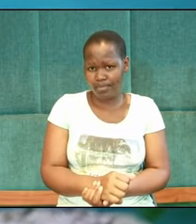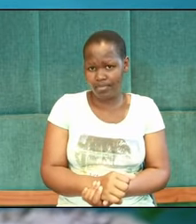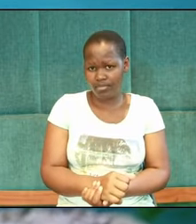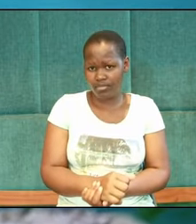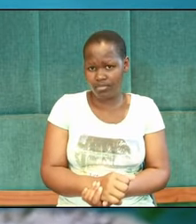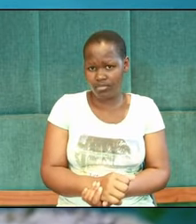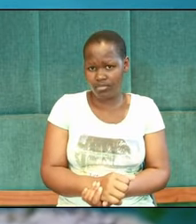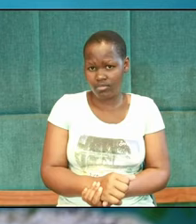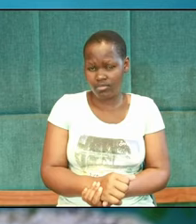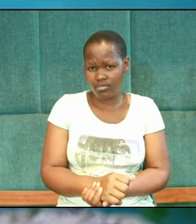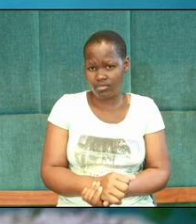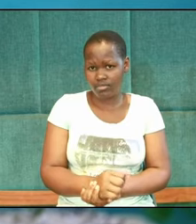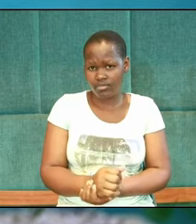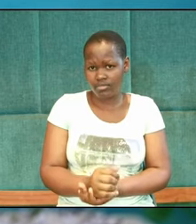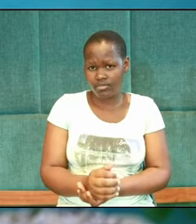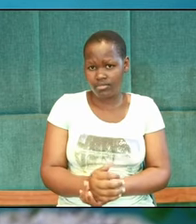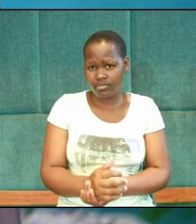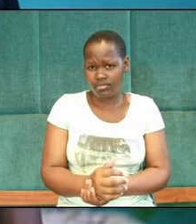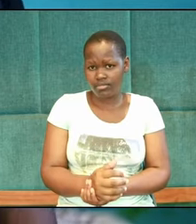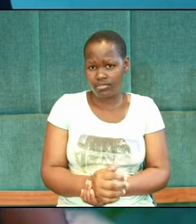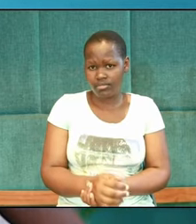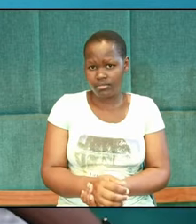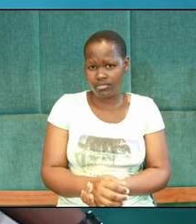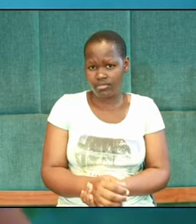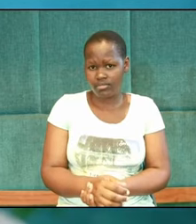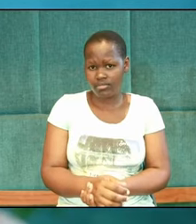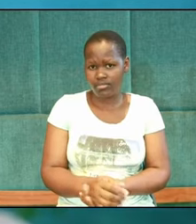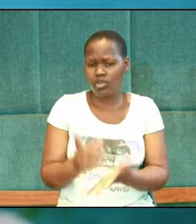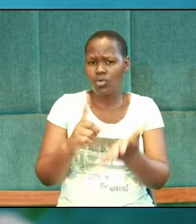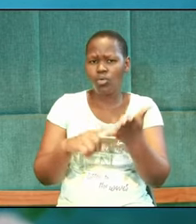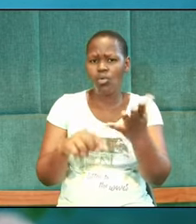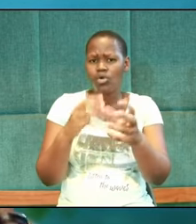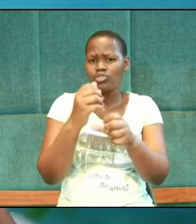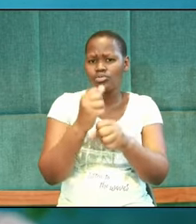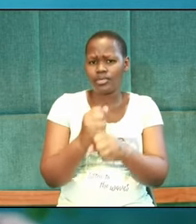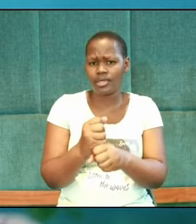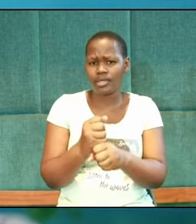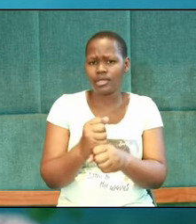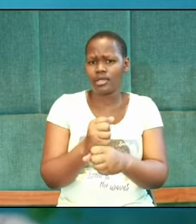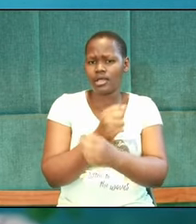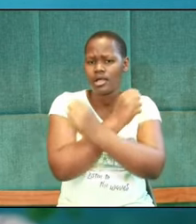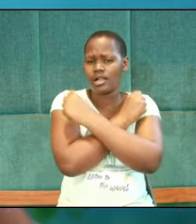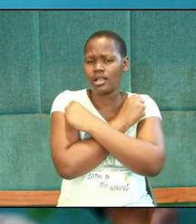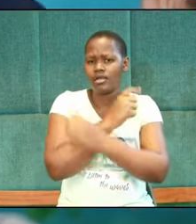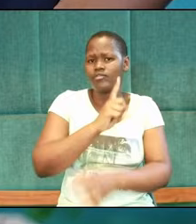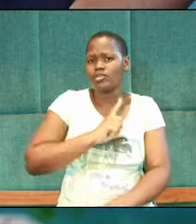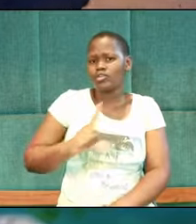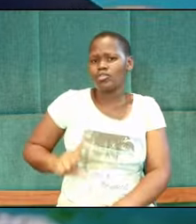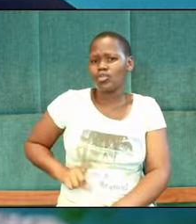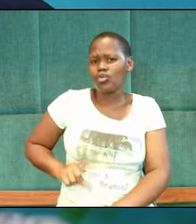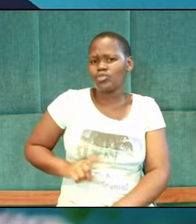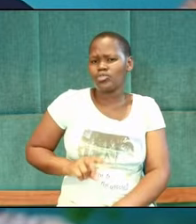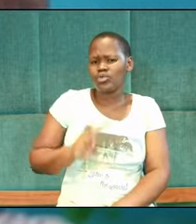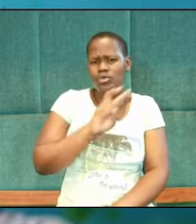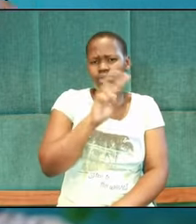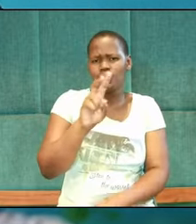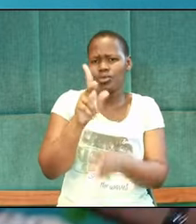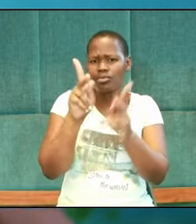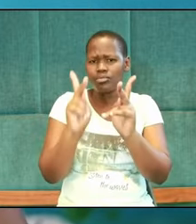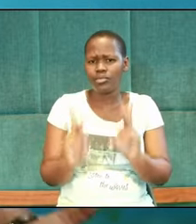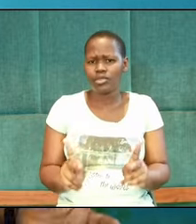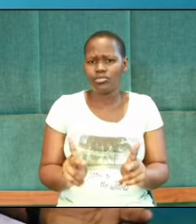Note it down for the rest of your life. What will make our loving Lord look at a people